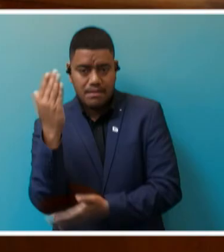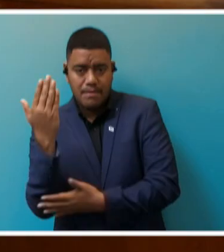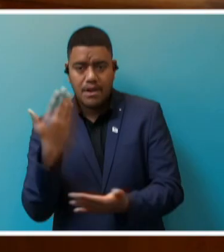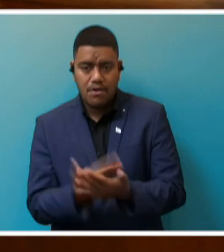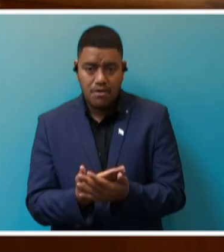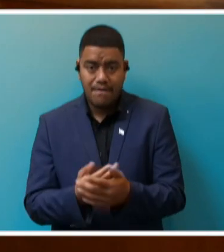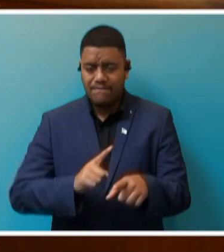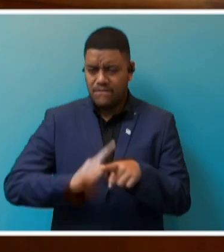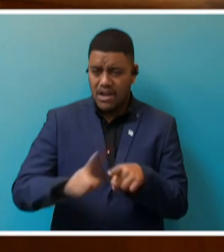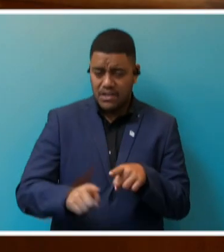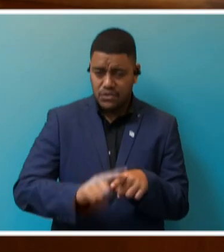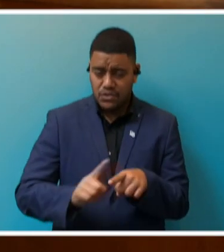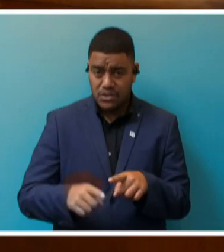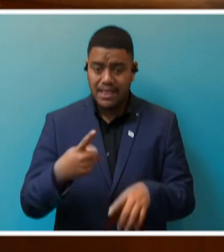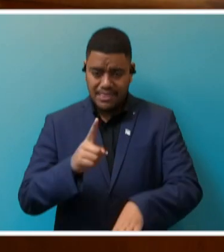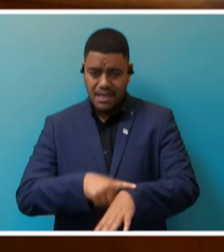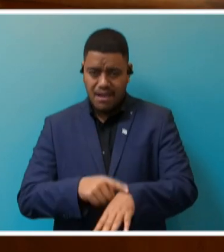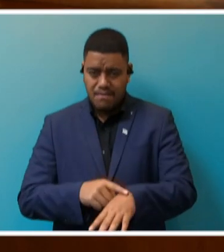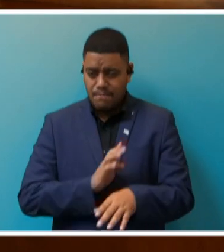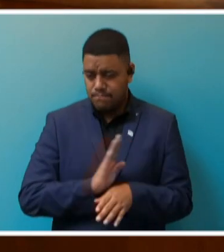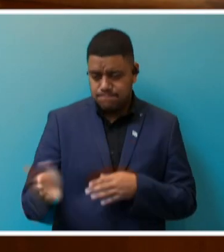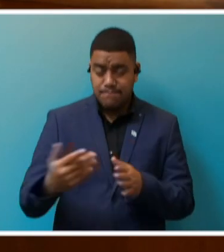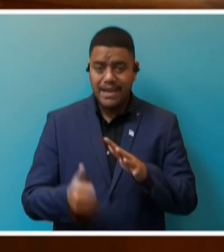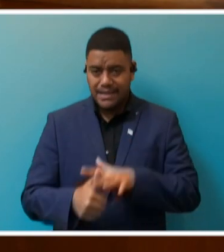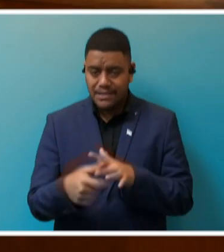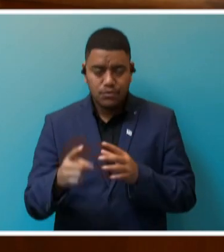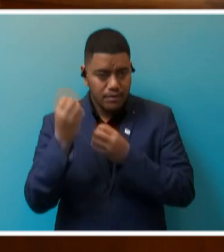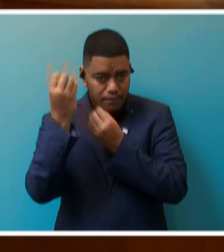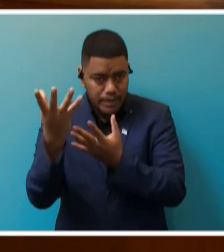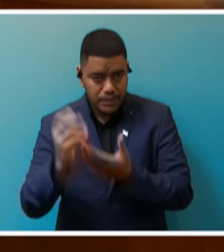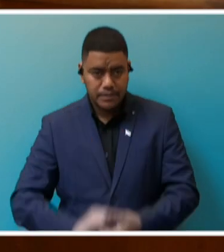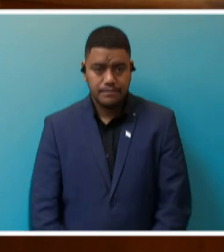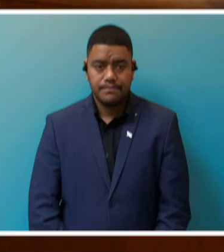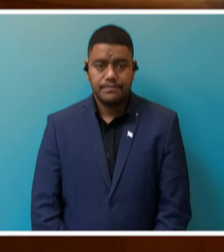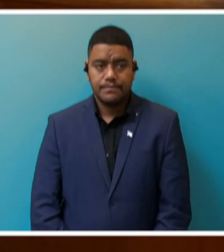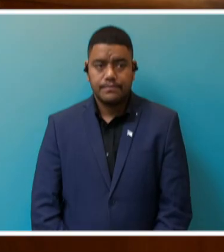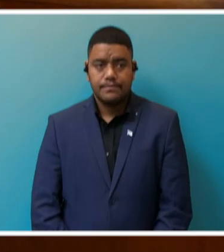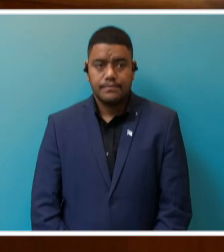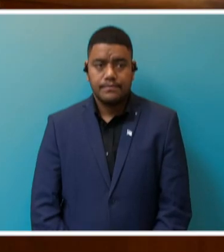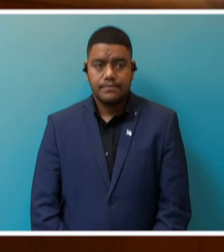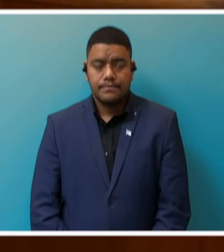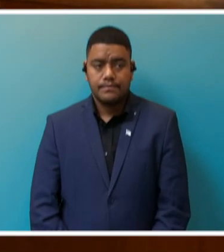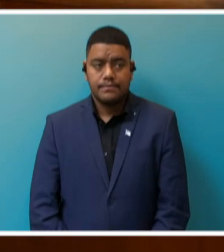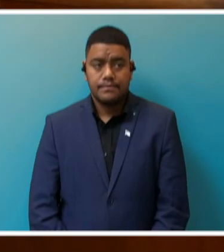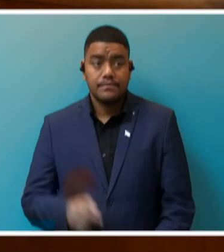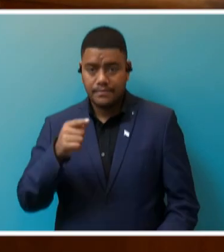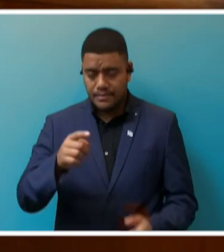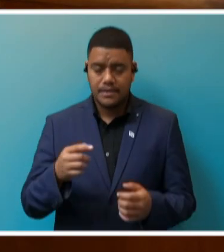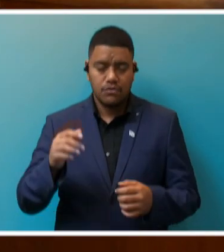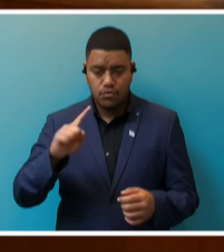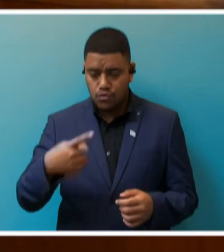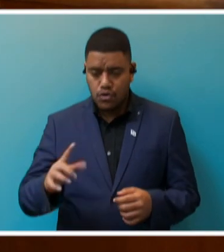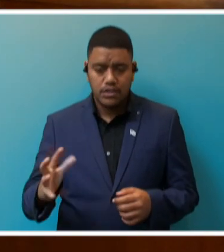speed, transparency, and access to information. And digitalization is the key to achieving